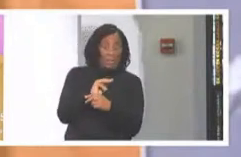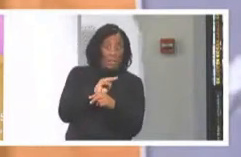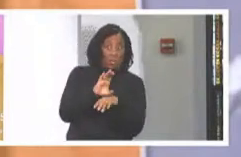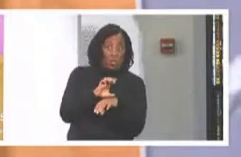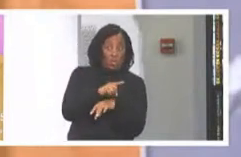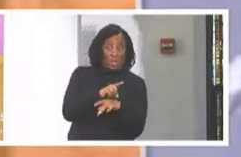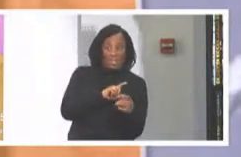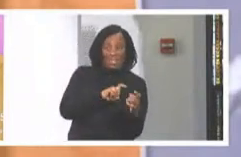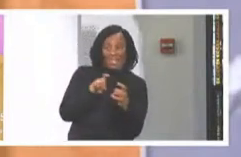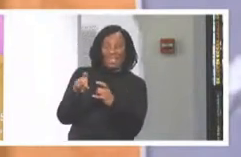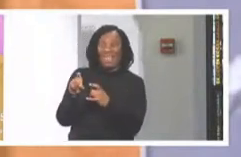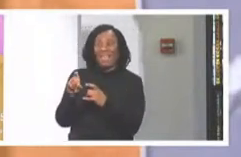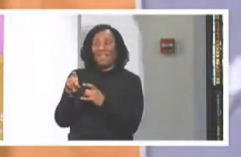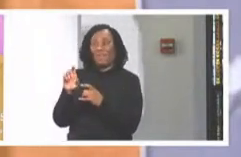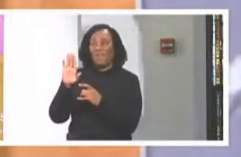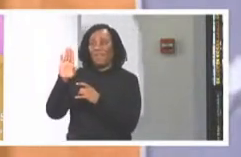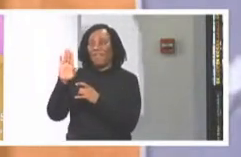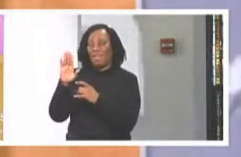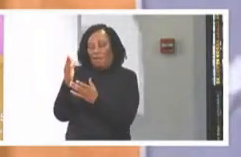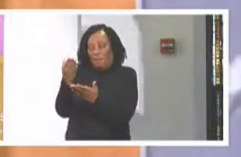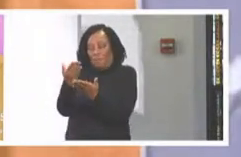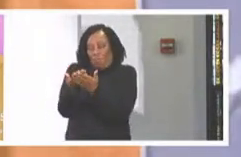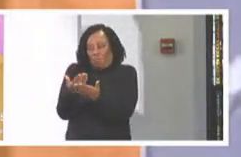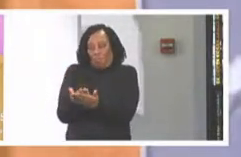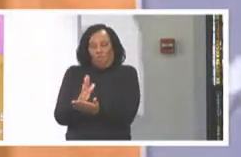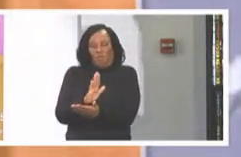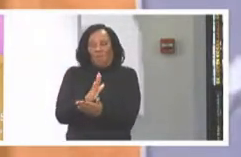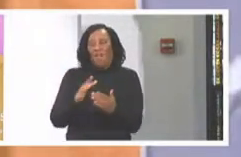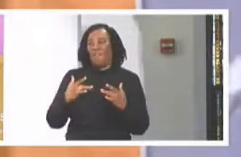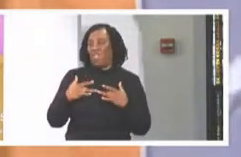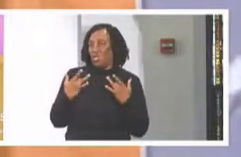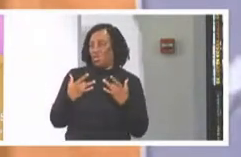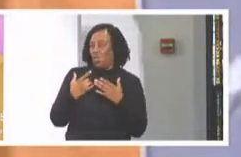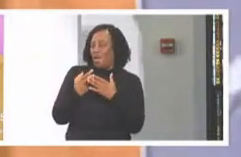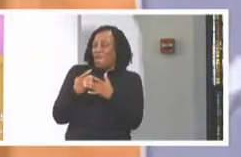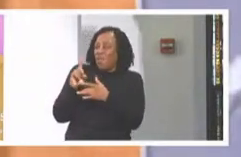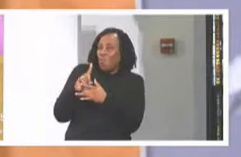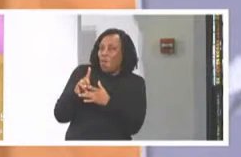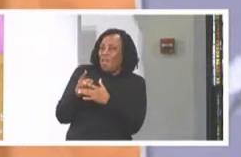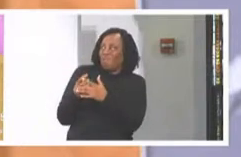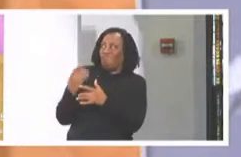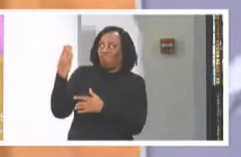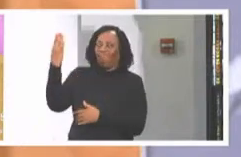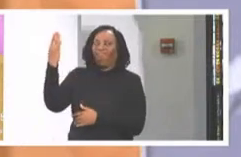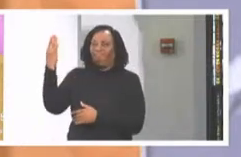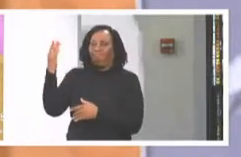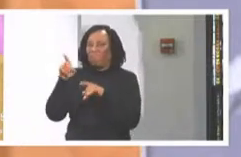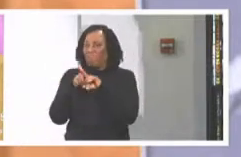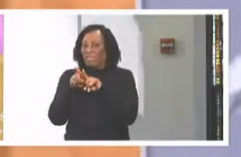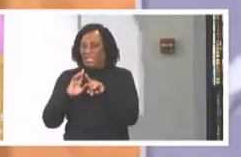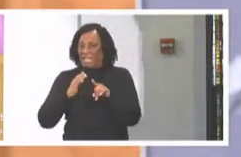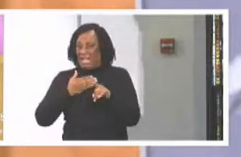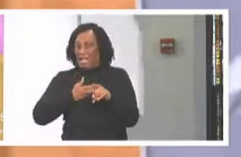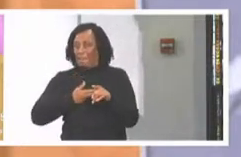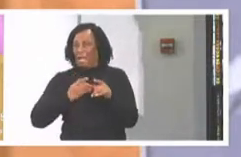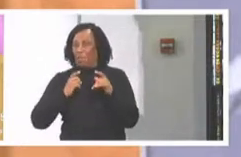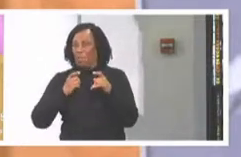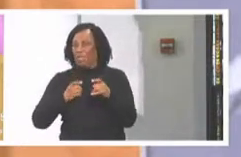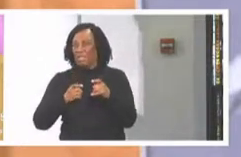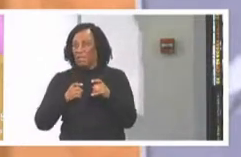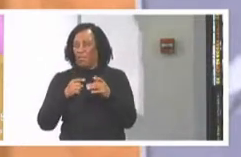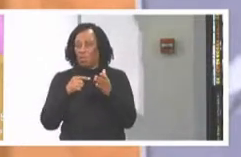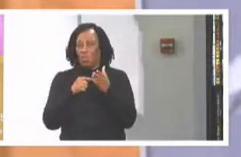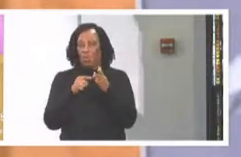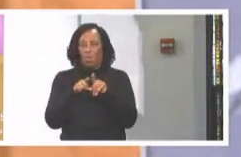Their generosity was the proof of where their joy really came from. And in the same way, our giving echoes what our hearts